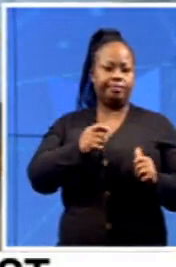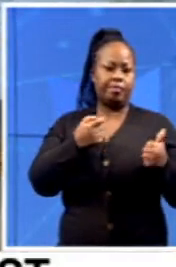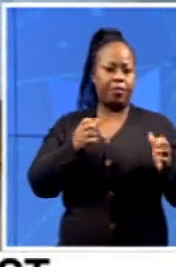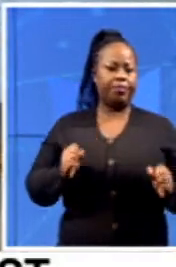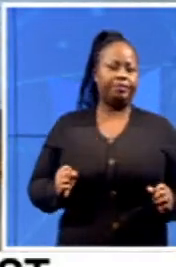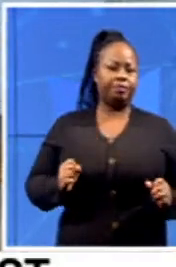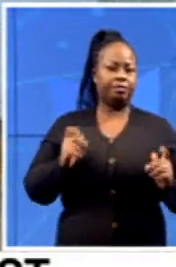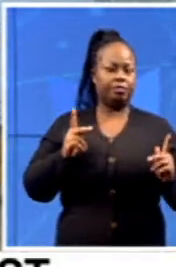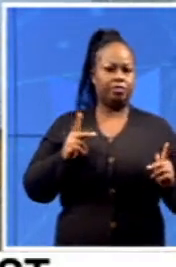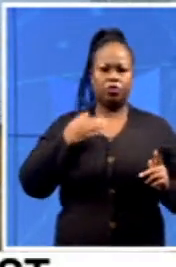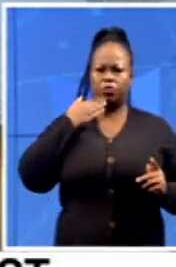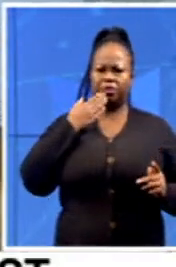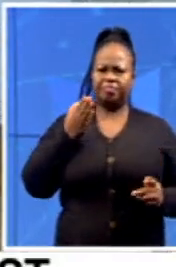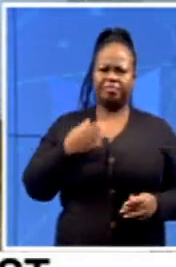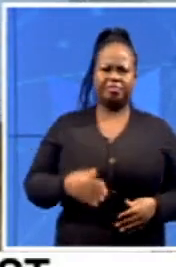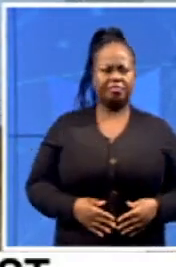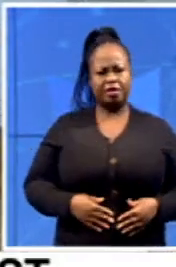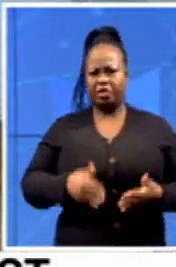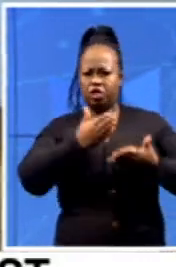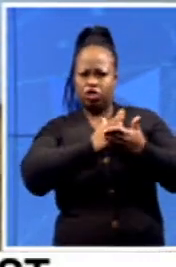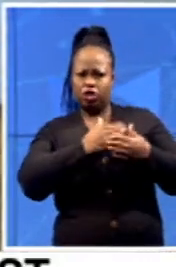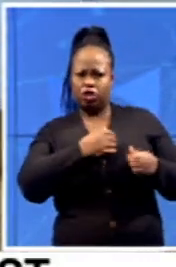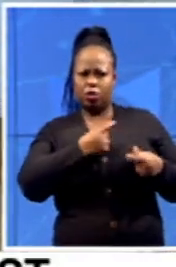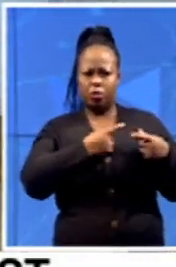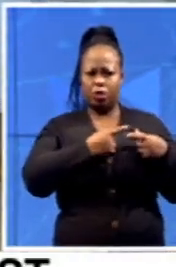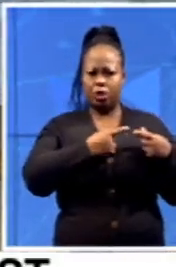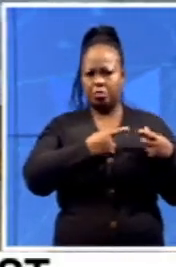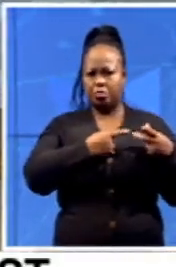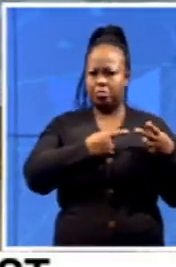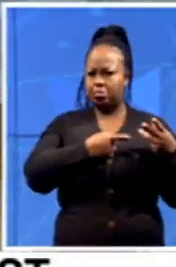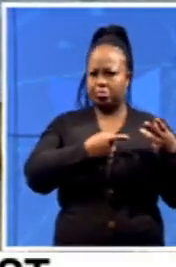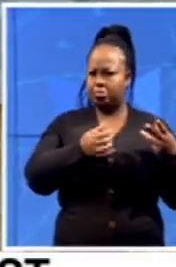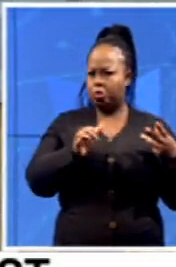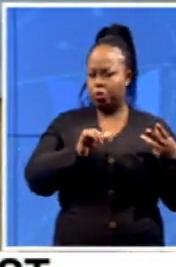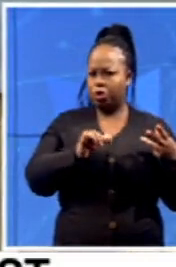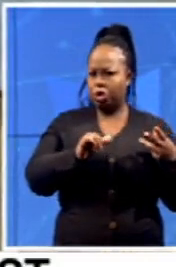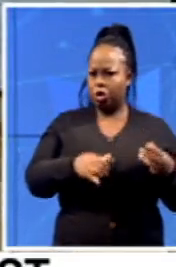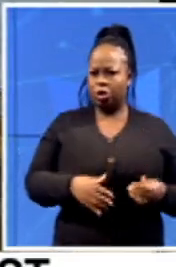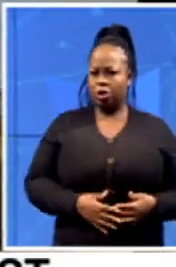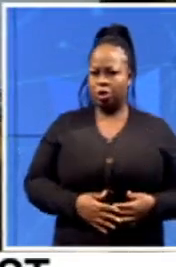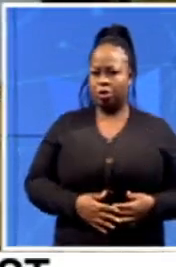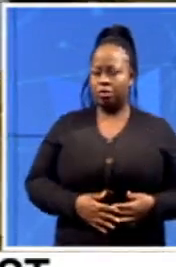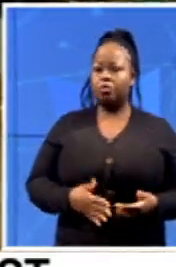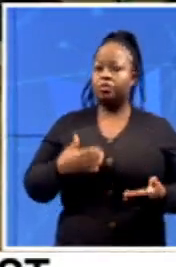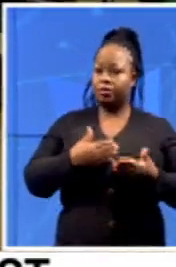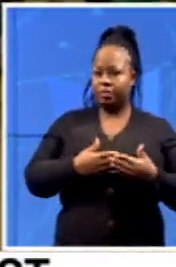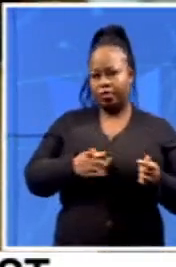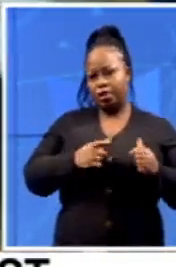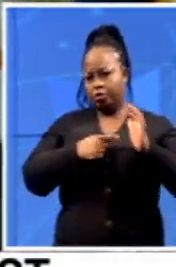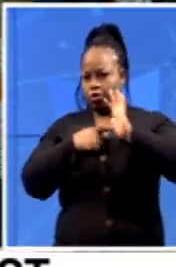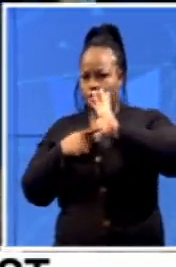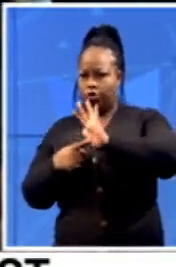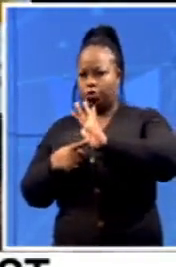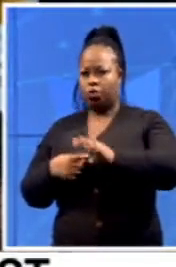opportunity to showcase who they are. 1 or 3? What are those hidden gems? We can walk through this way.